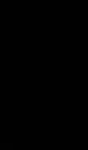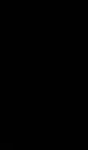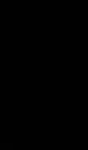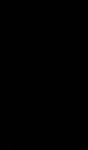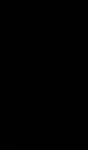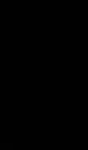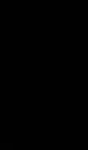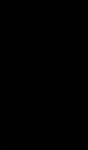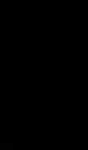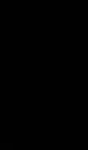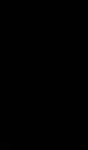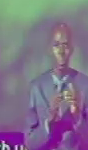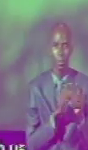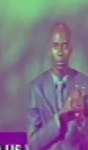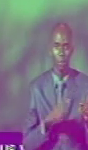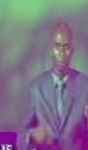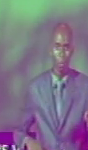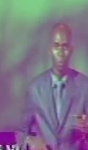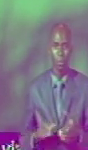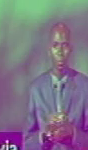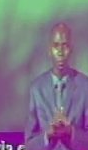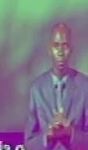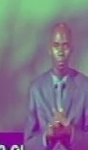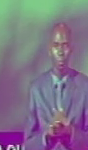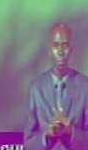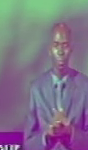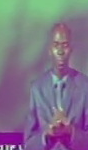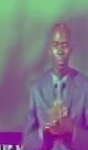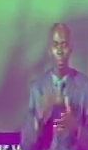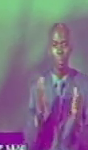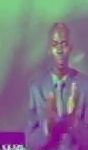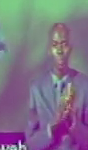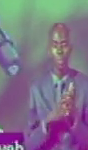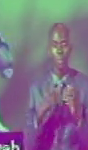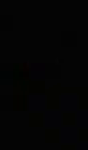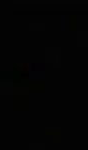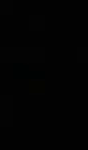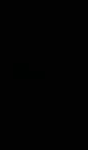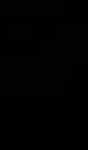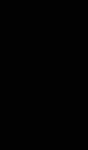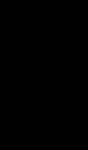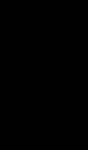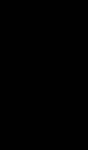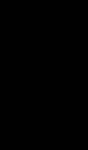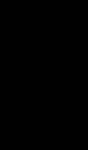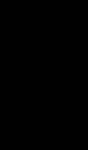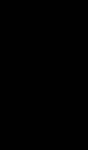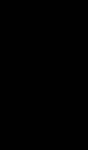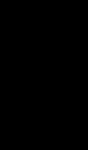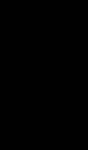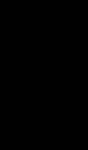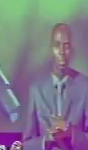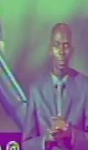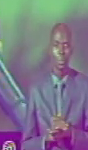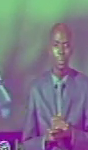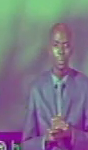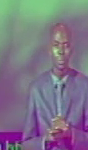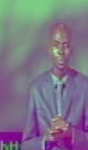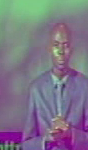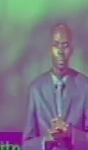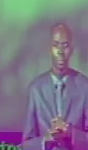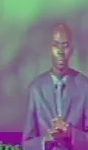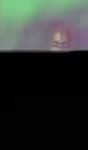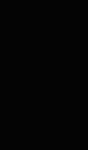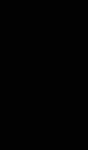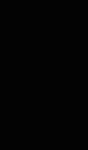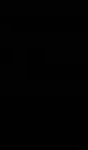Praise the Lord. Praise the living Jesus. My name is. I've